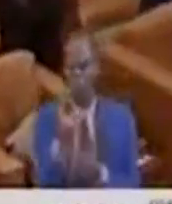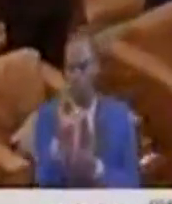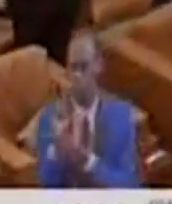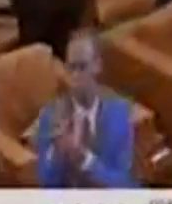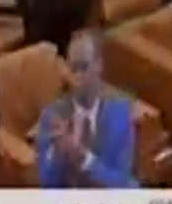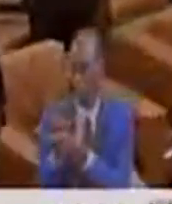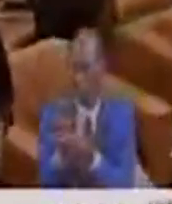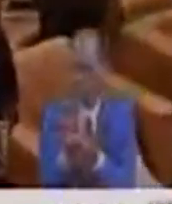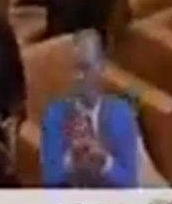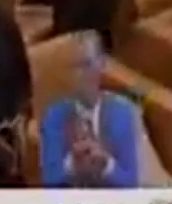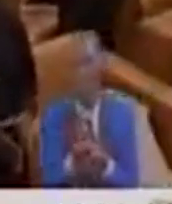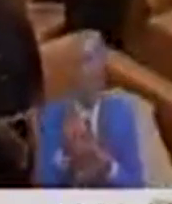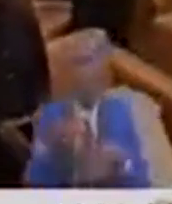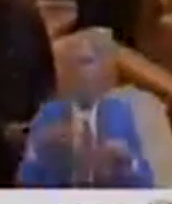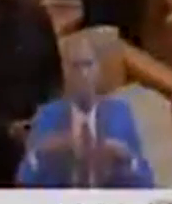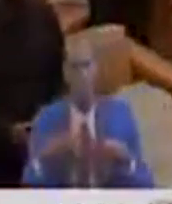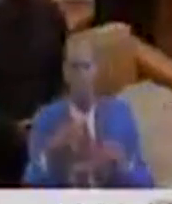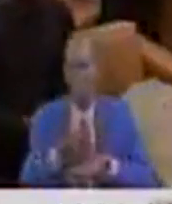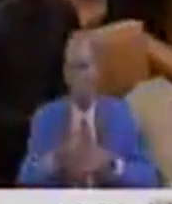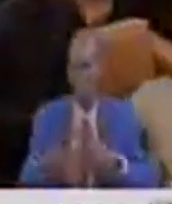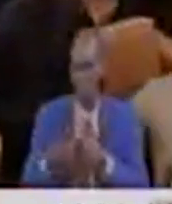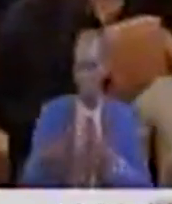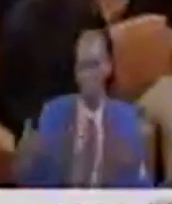Don't isolate yourself.